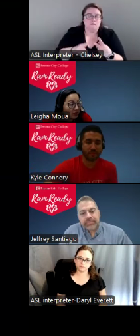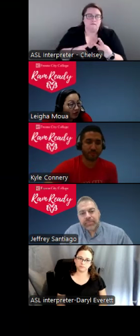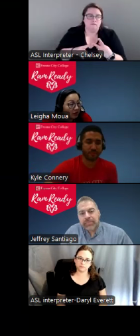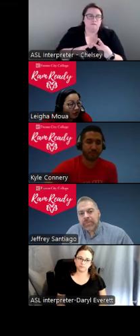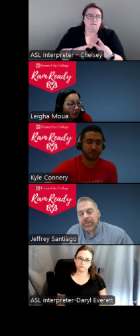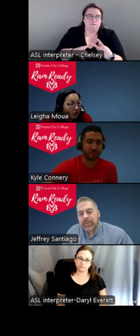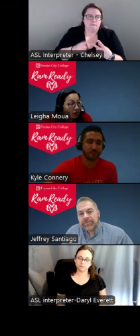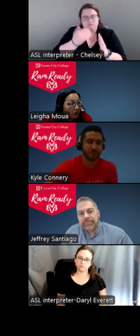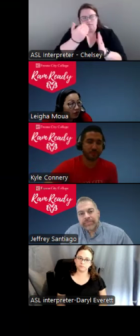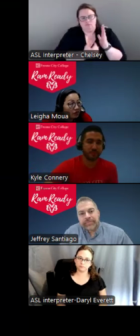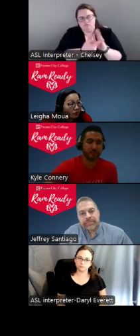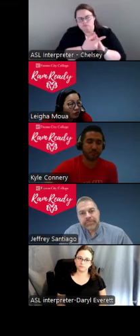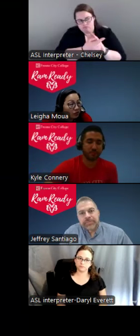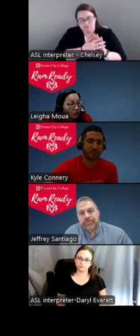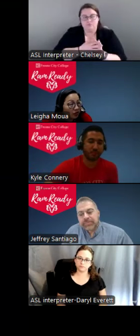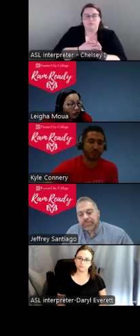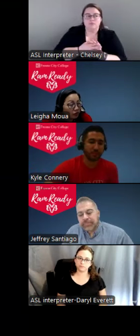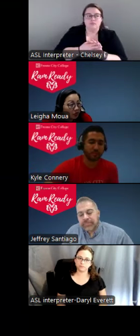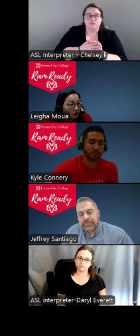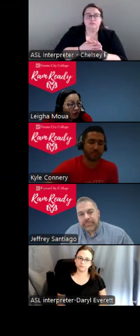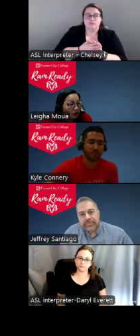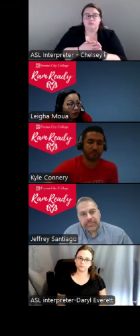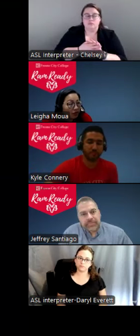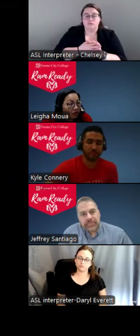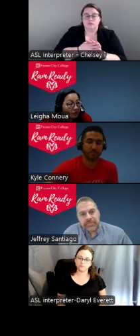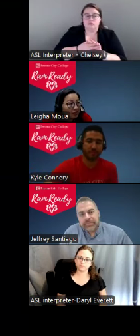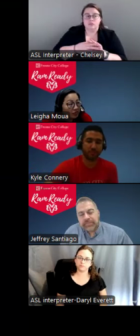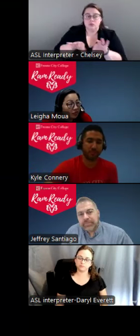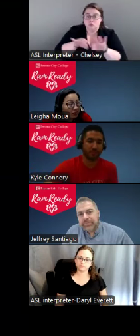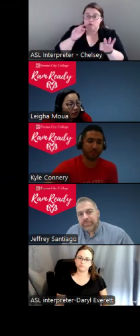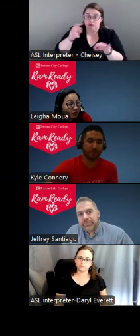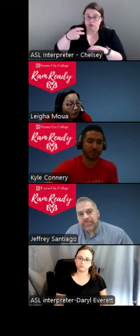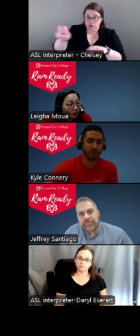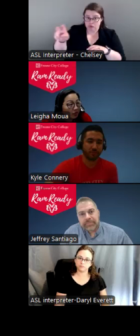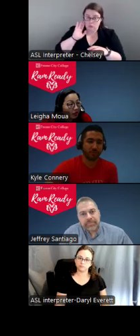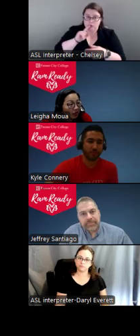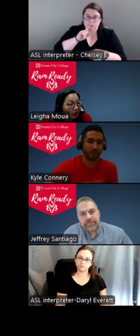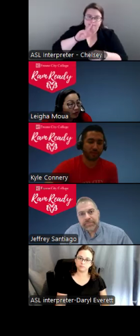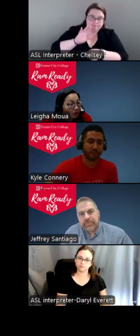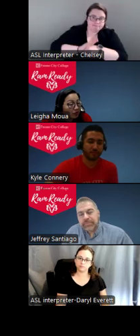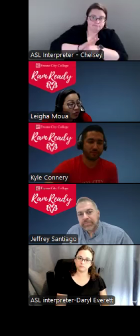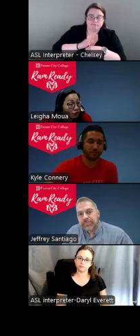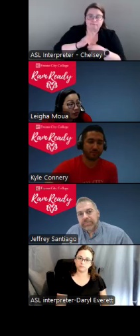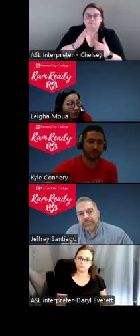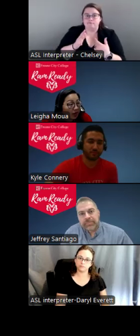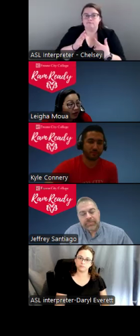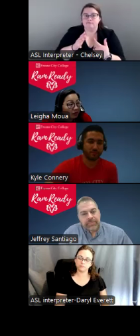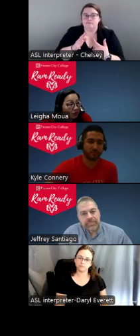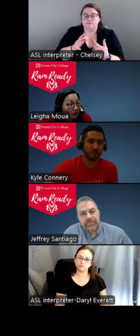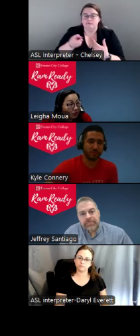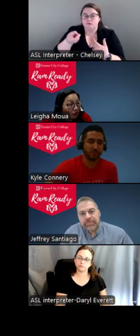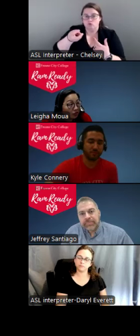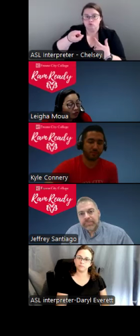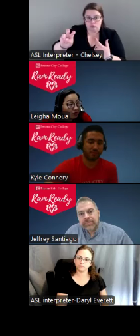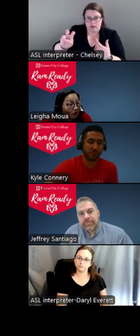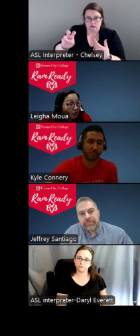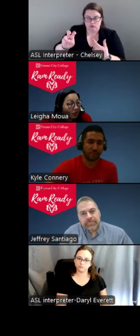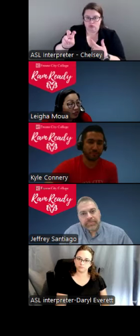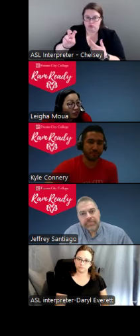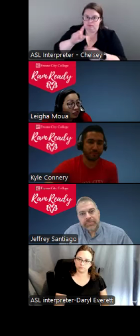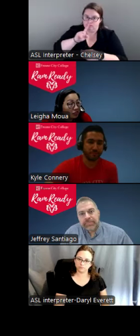listed here. With the associate degree for transfer, it will guarantee you a transfer path to a